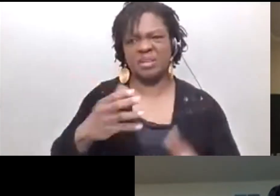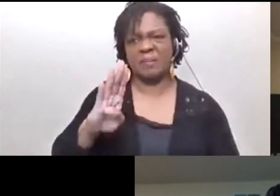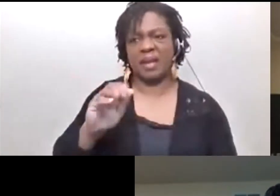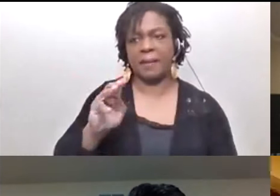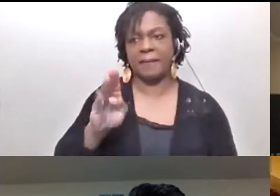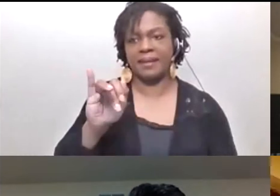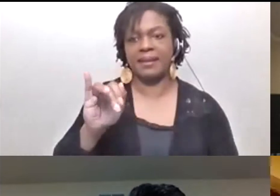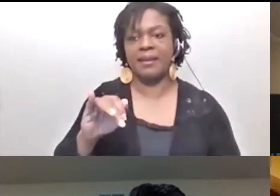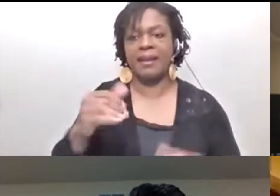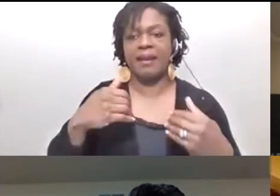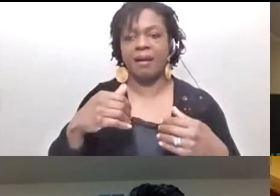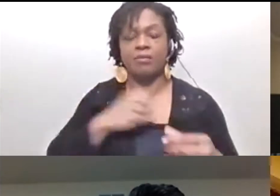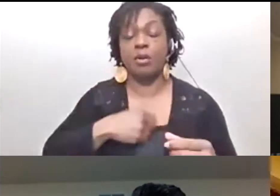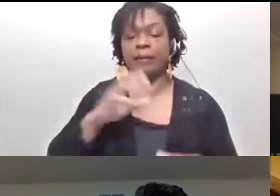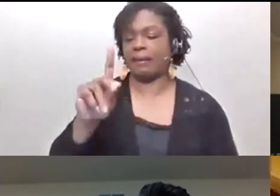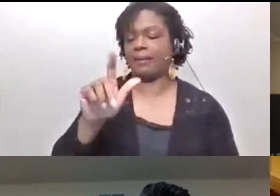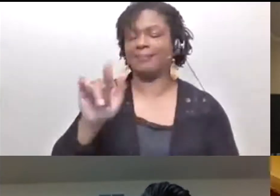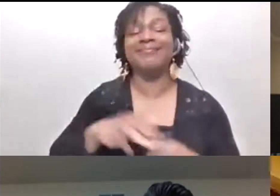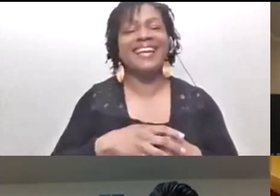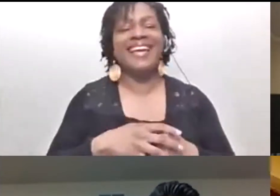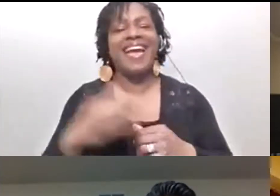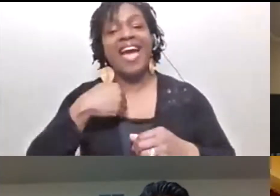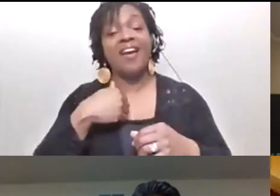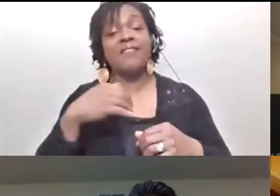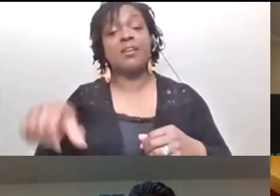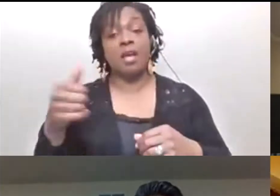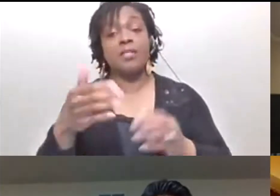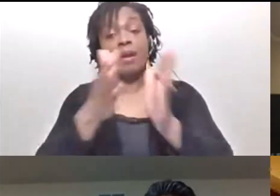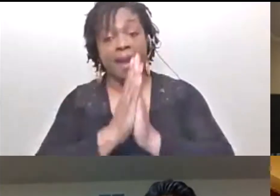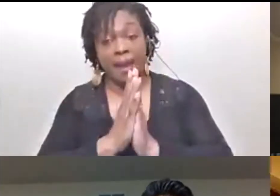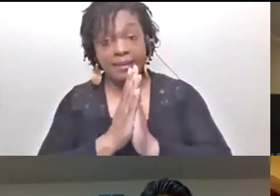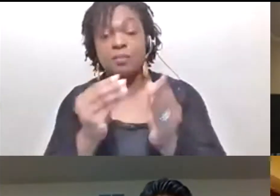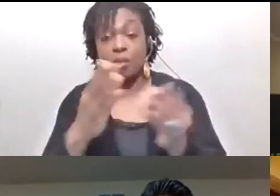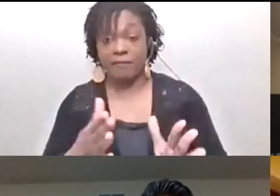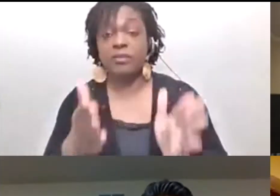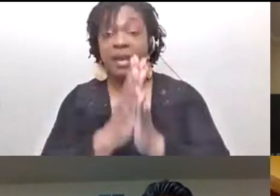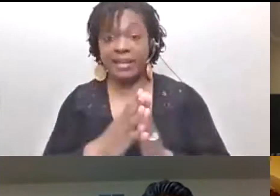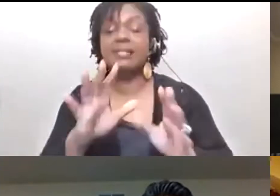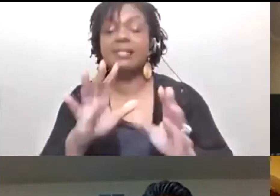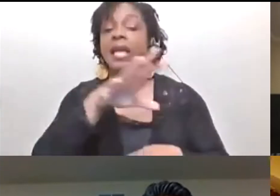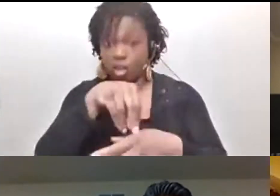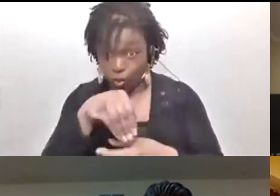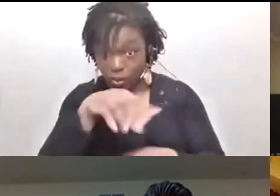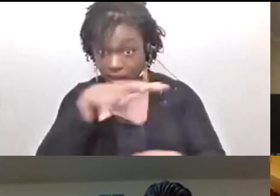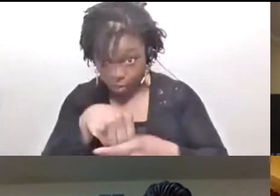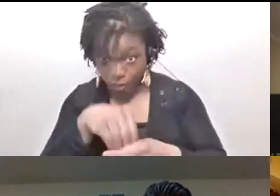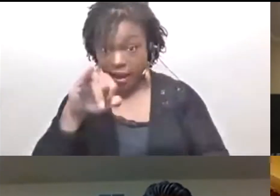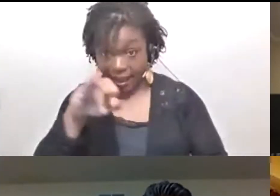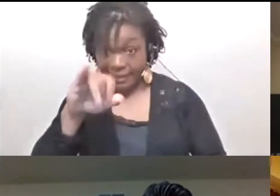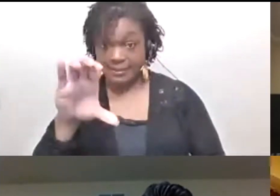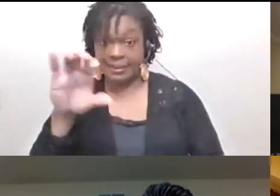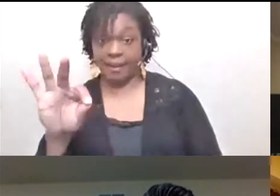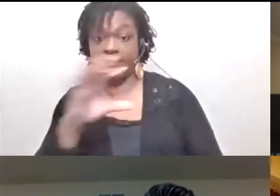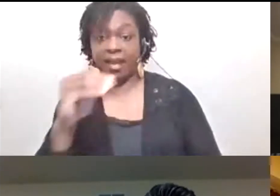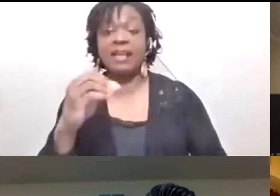another ask that the providers are asking for, and it does include the ICFs as well as support